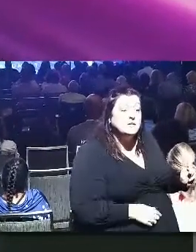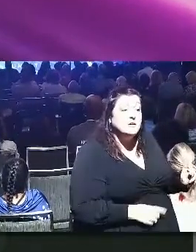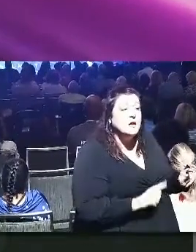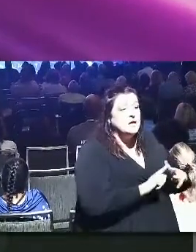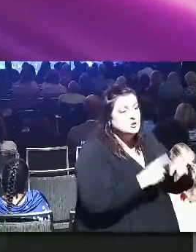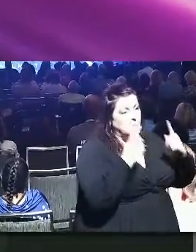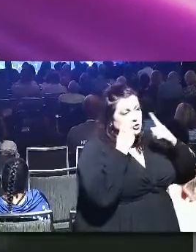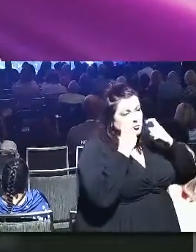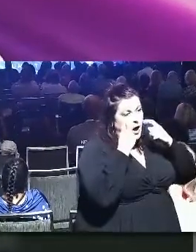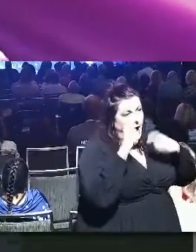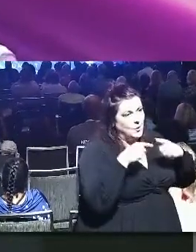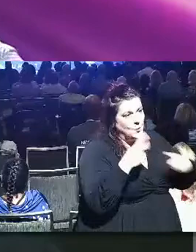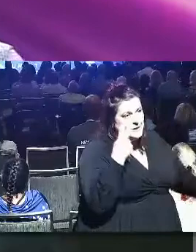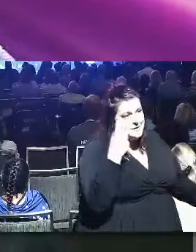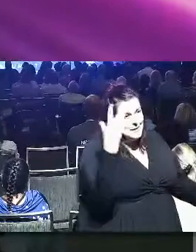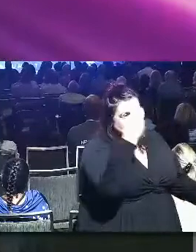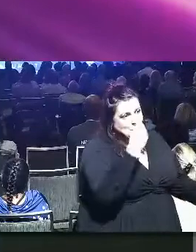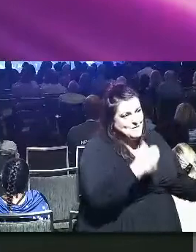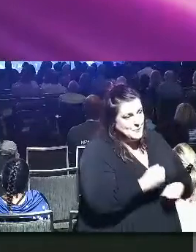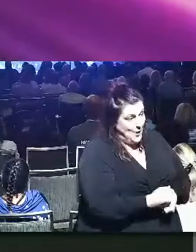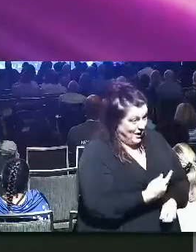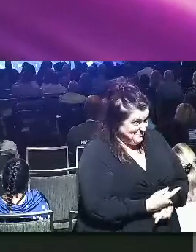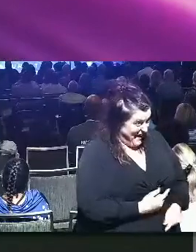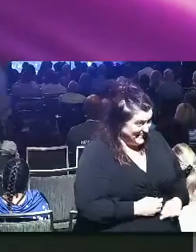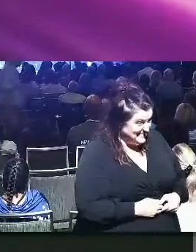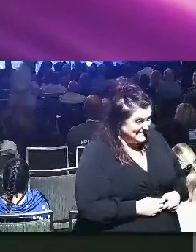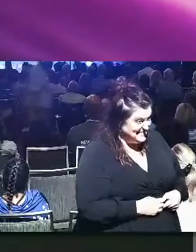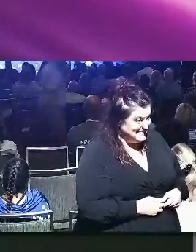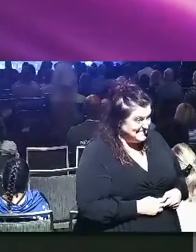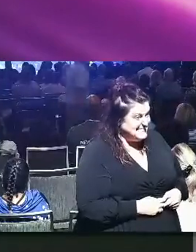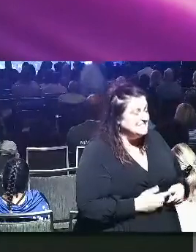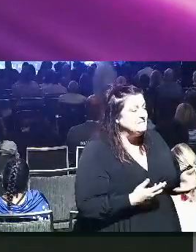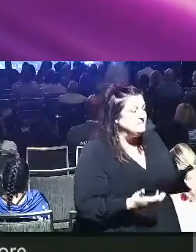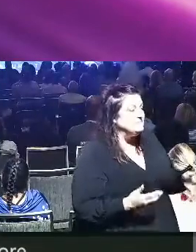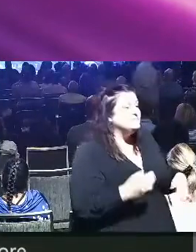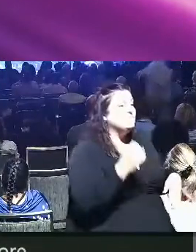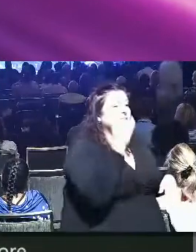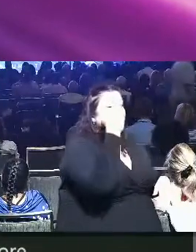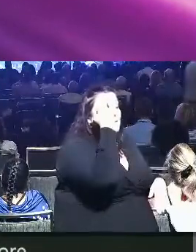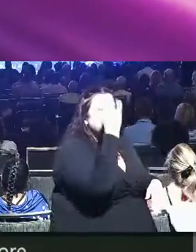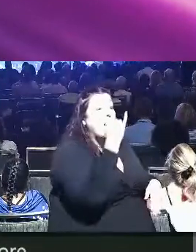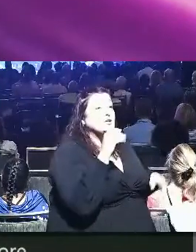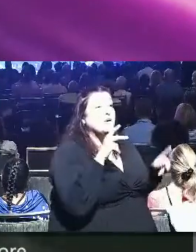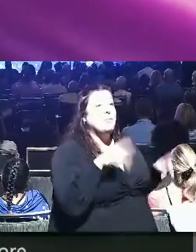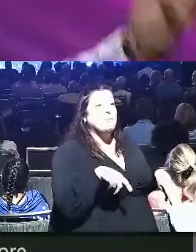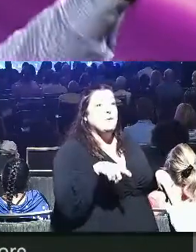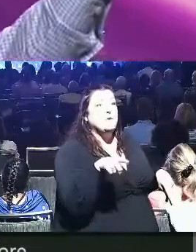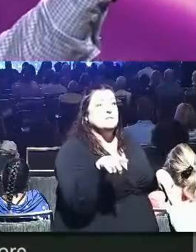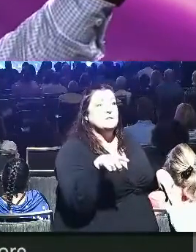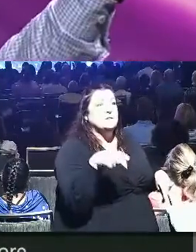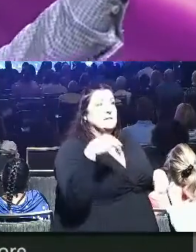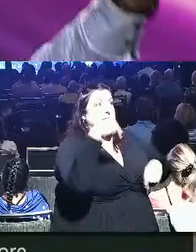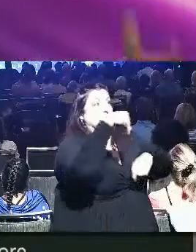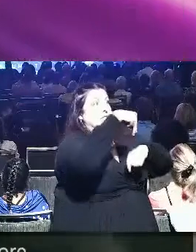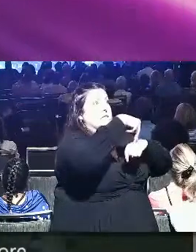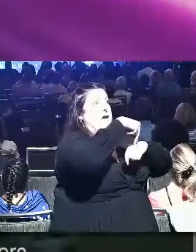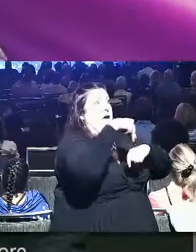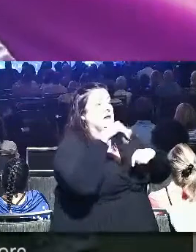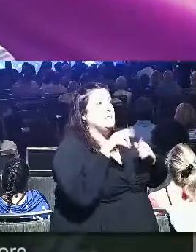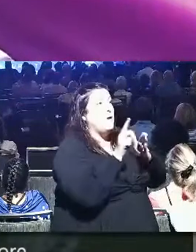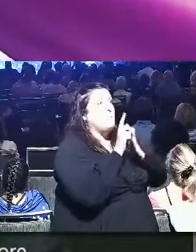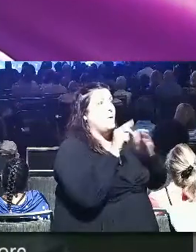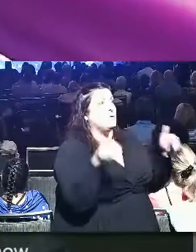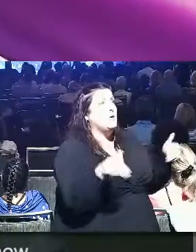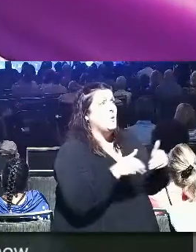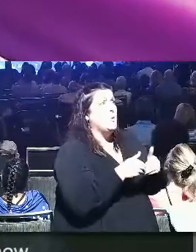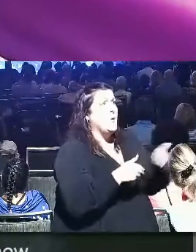starts crying at the beauty before him. Now I want you to imagine the person in that standing now moment at a wedding